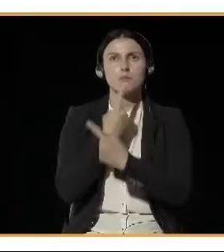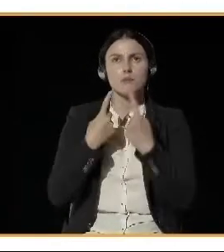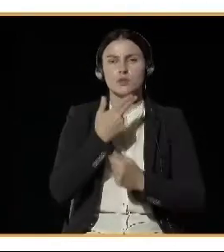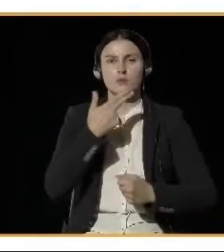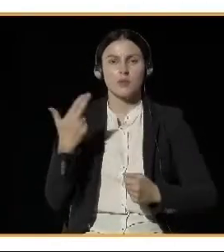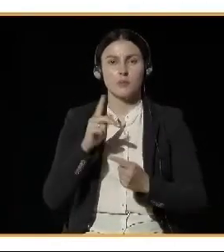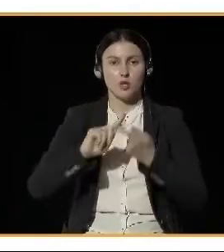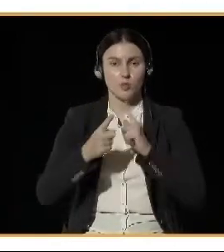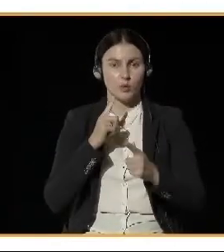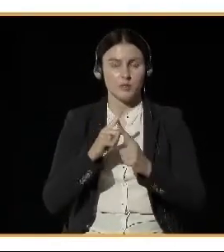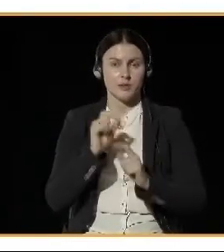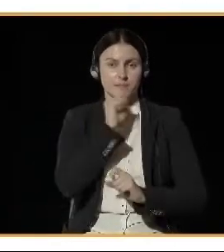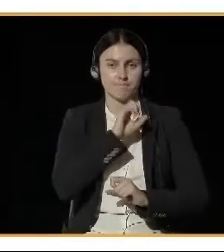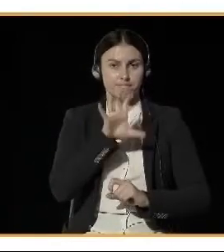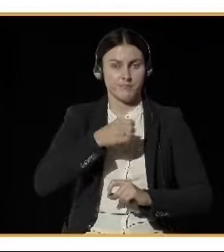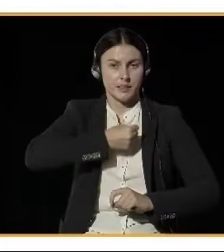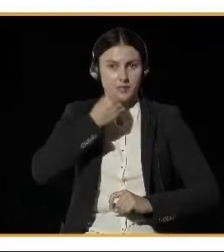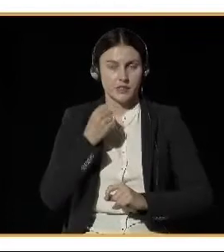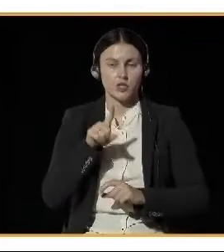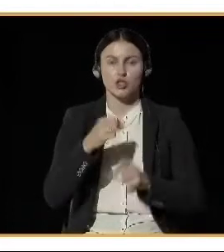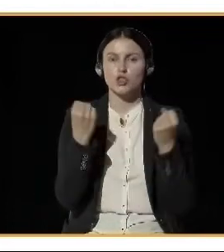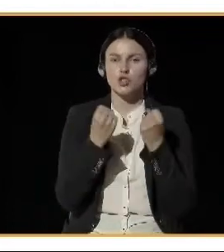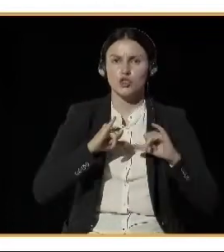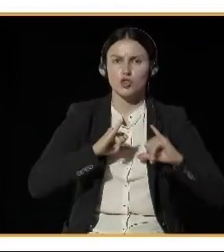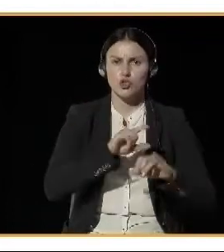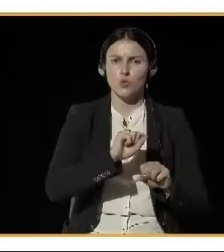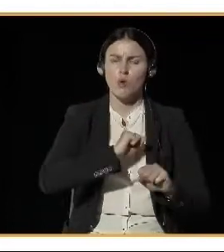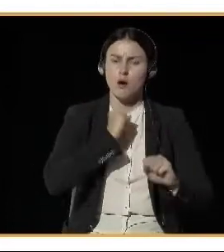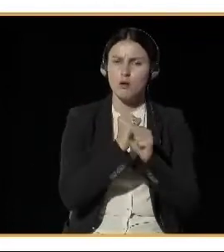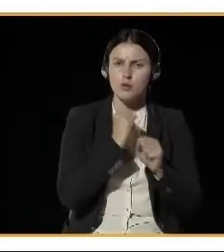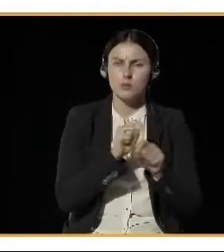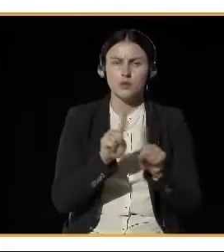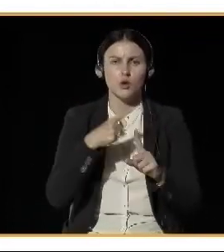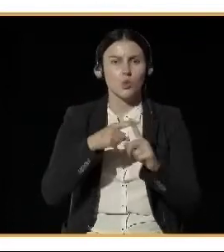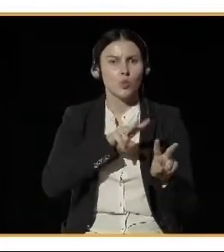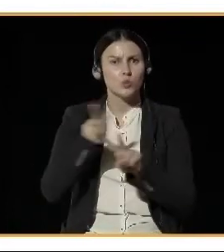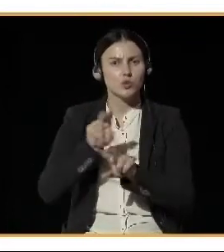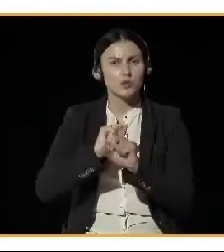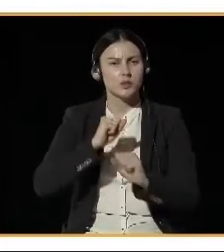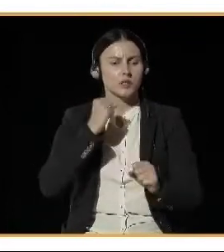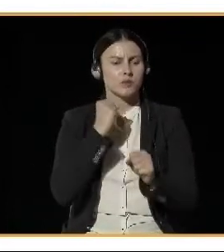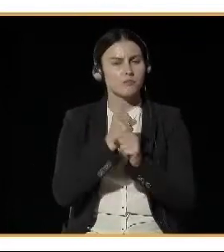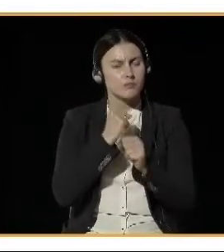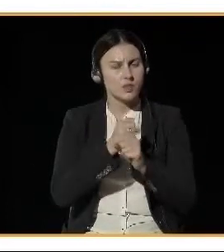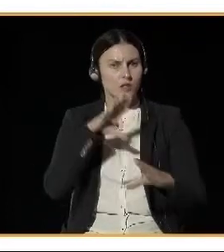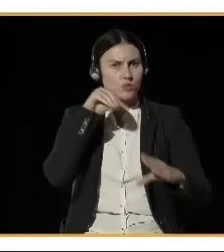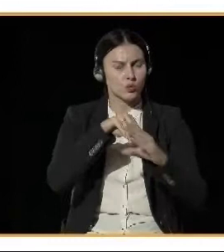force, participation of elderly in Iceland, Norway and Poland. Mr. Łukasz Jurek